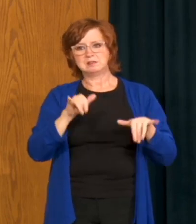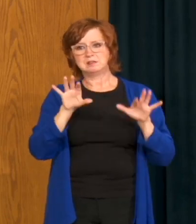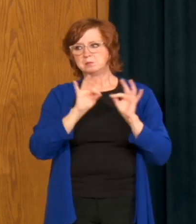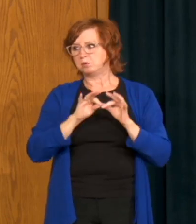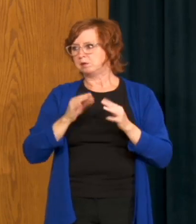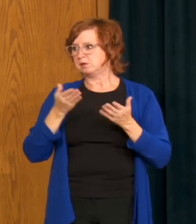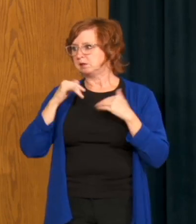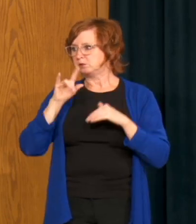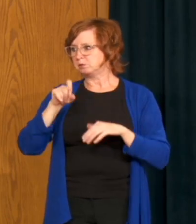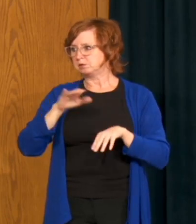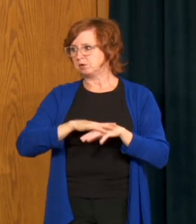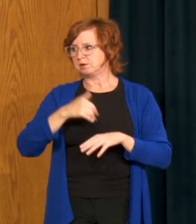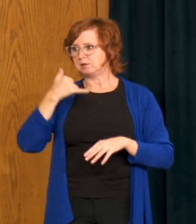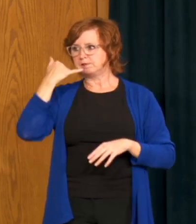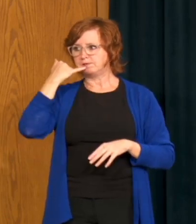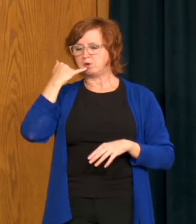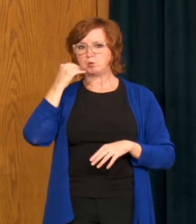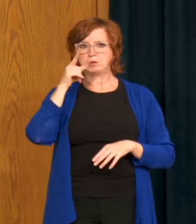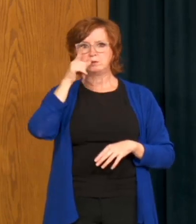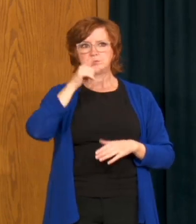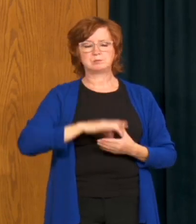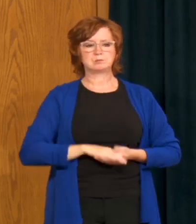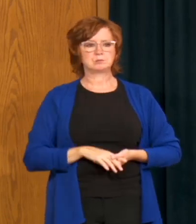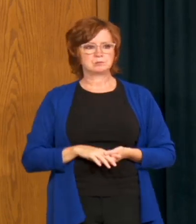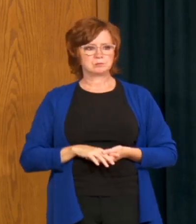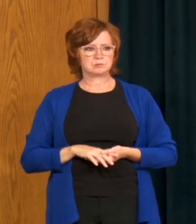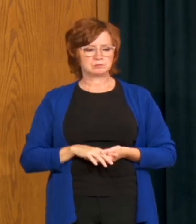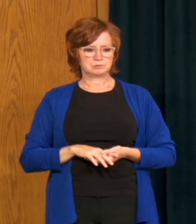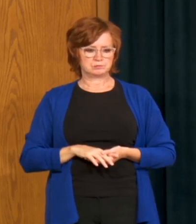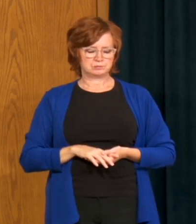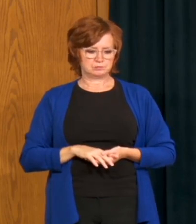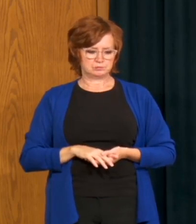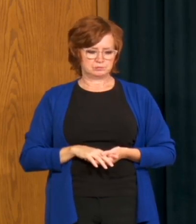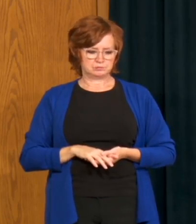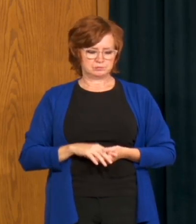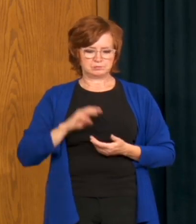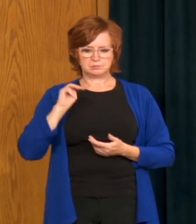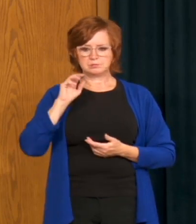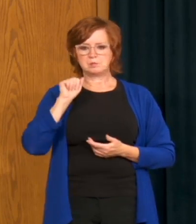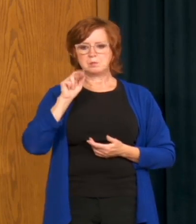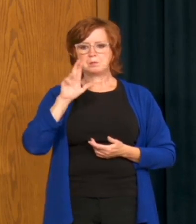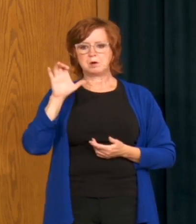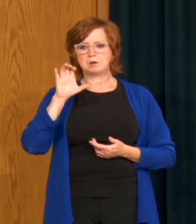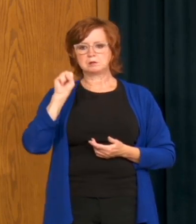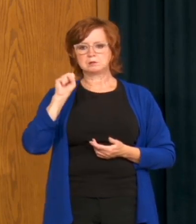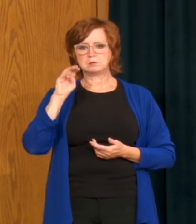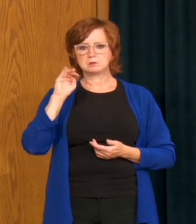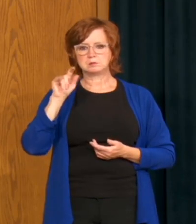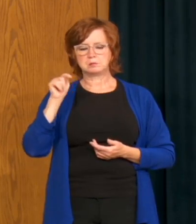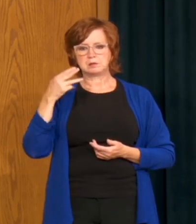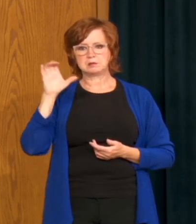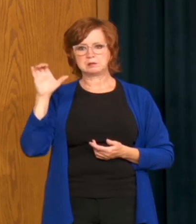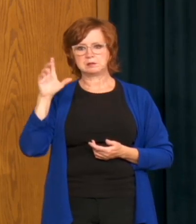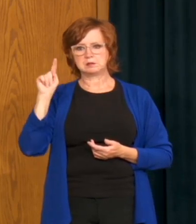And we'll take our next question on the phone lines. We have Mark Smith with CTV.